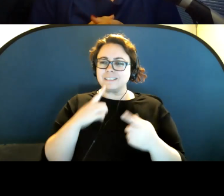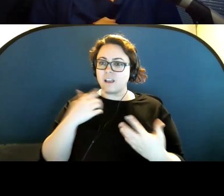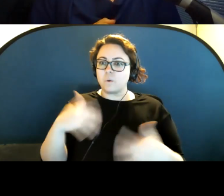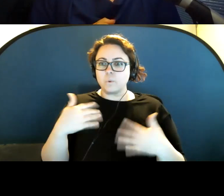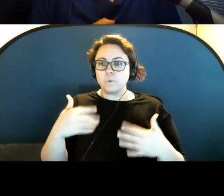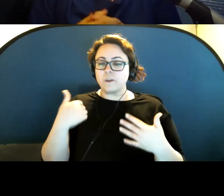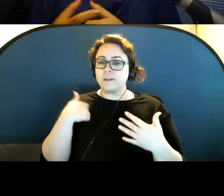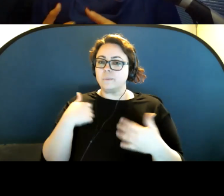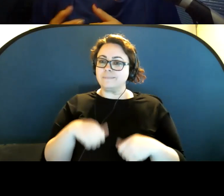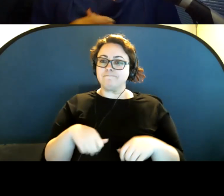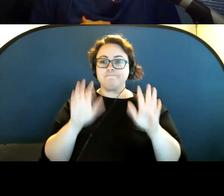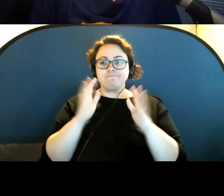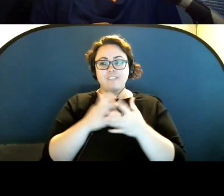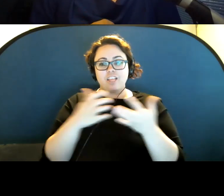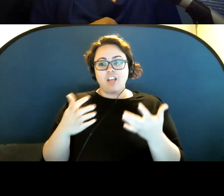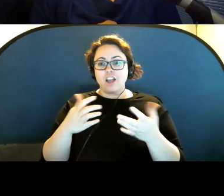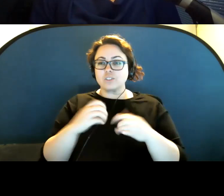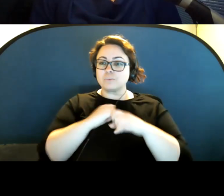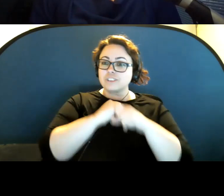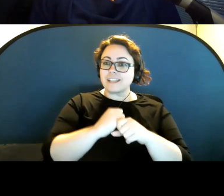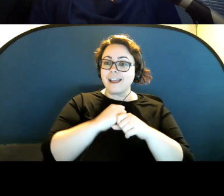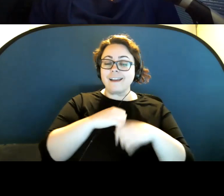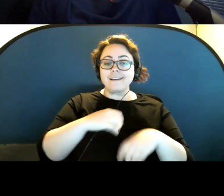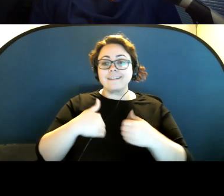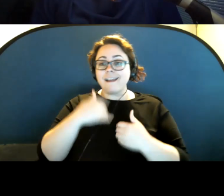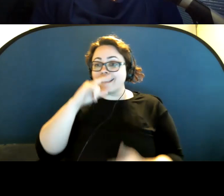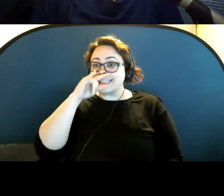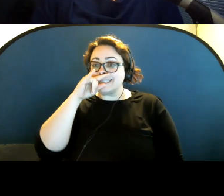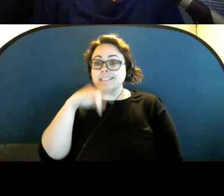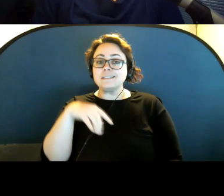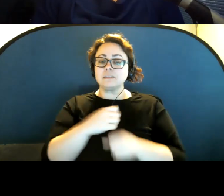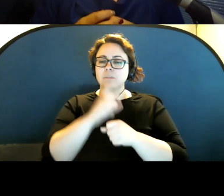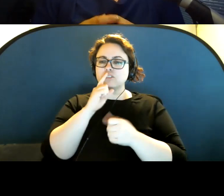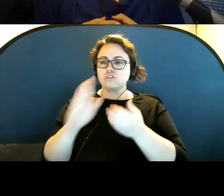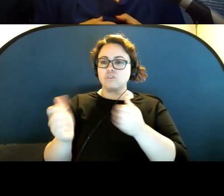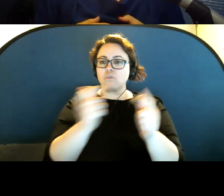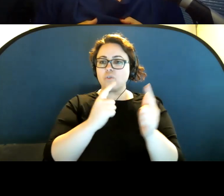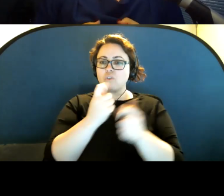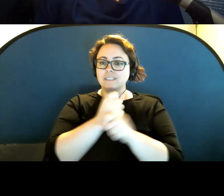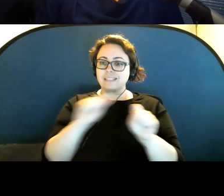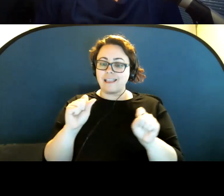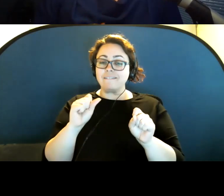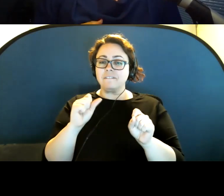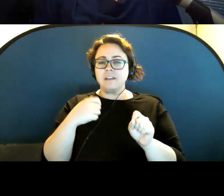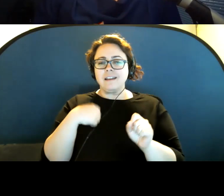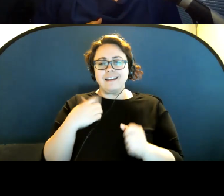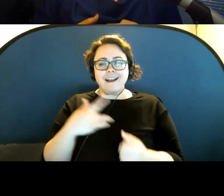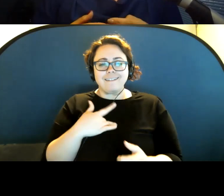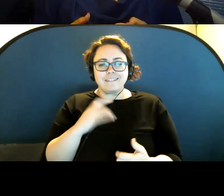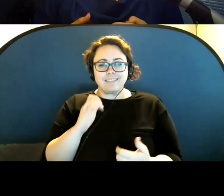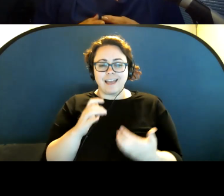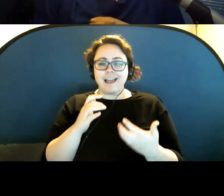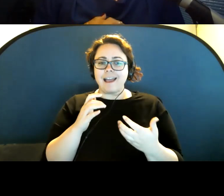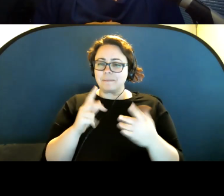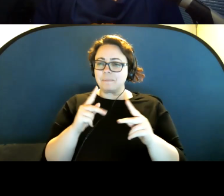protect, even younger children, or to keep everyone safe. And I think that that's a concept that can resonate, even if we may not understand the